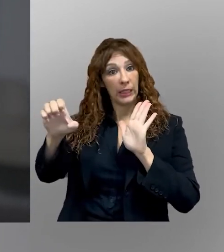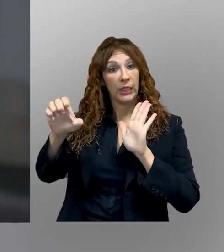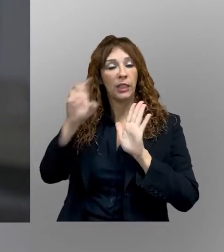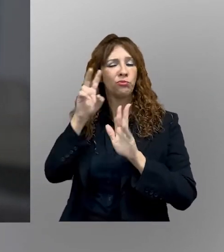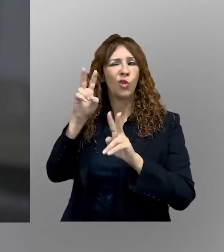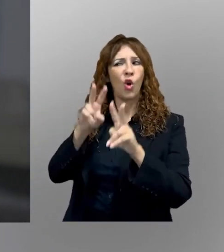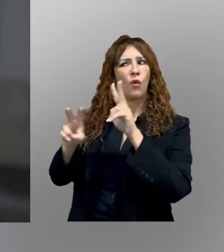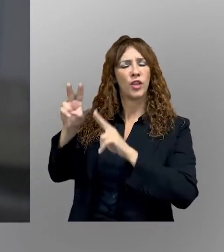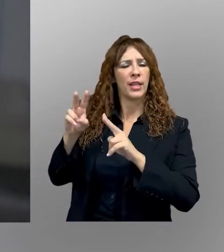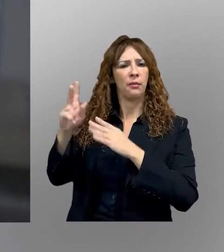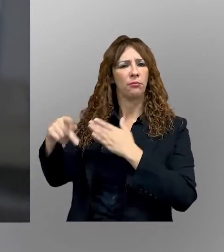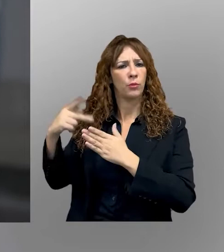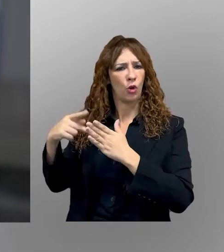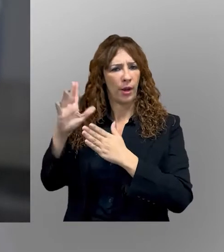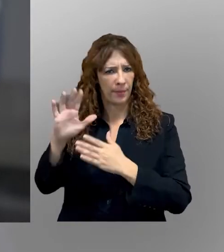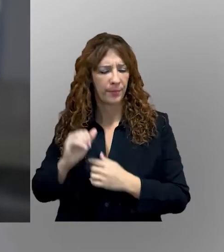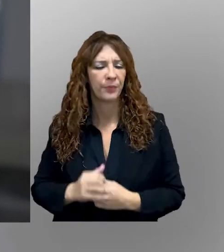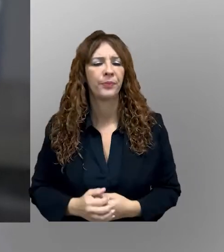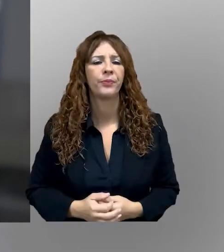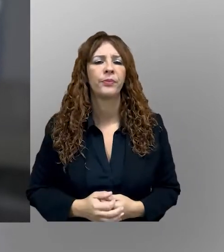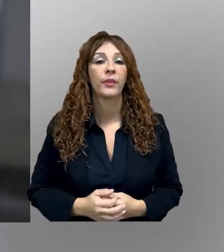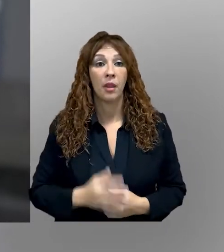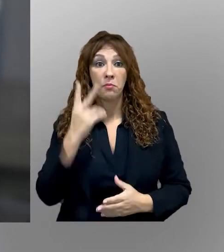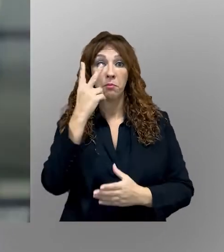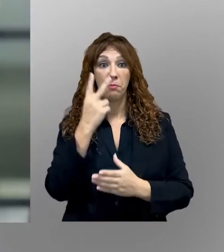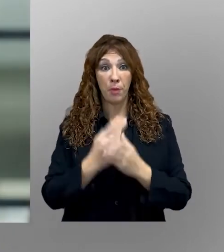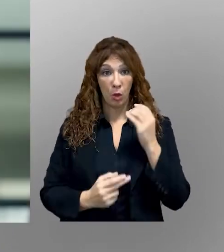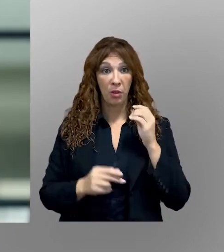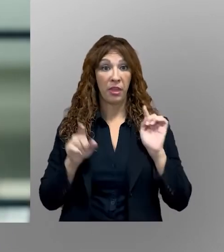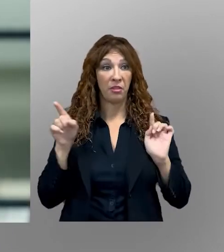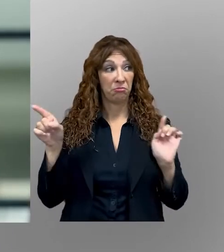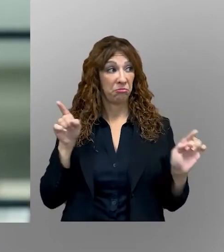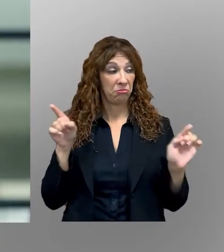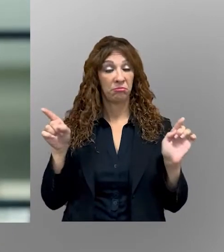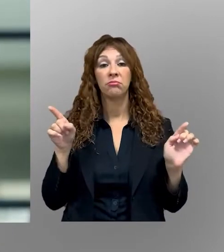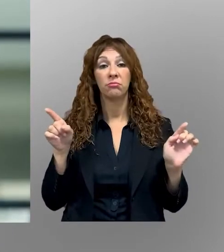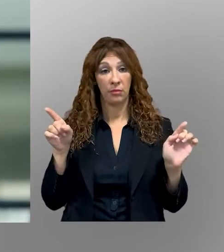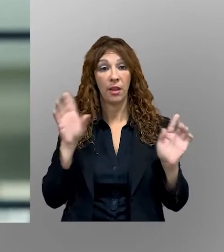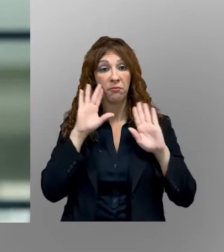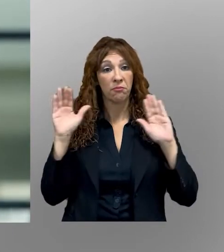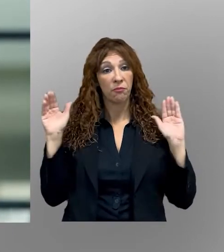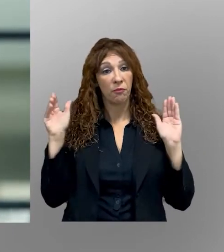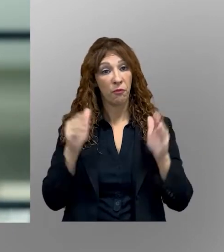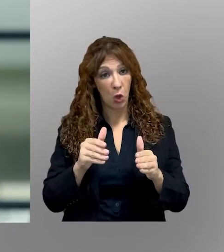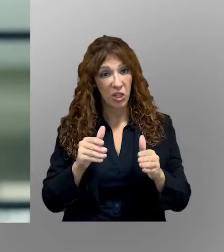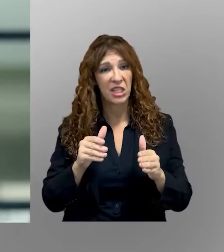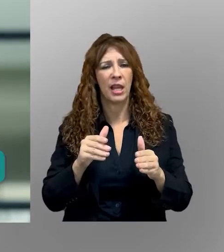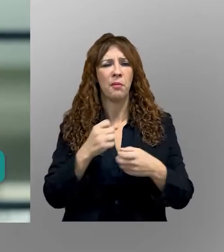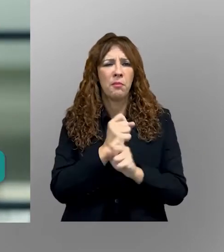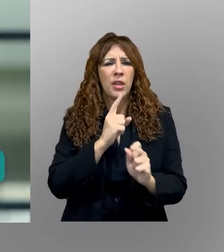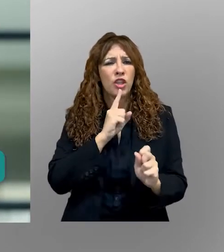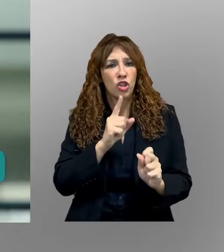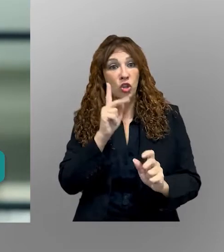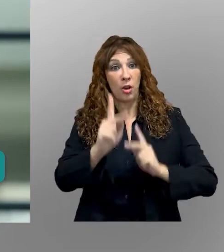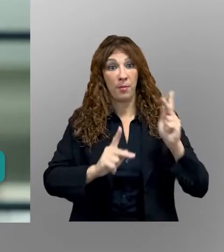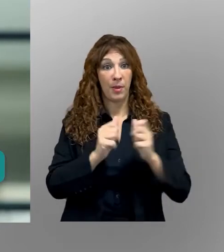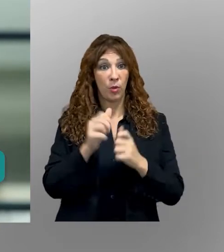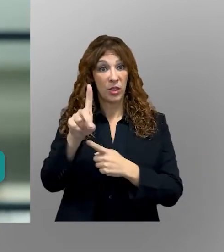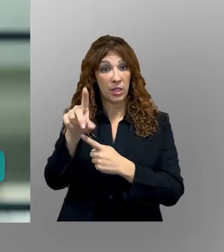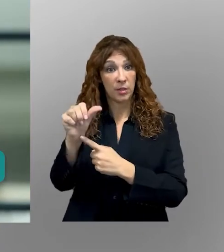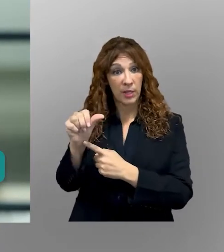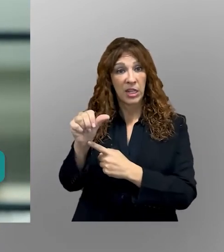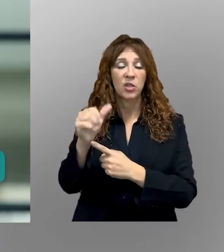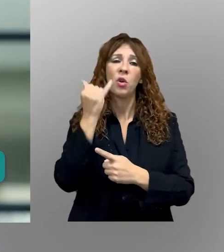Representative Payee Oversight Program. Both of these programs have a focus on ensuring that people